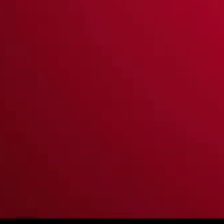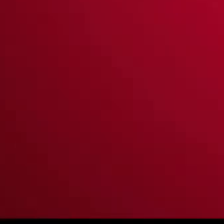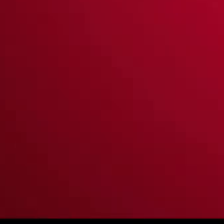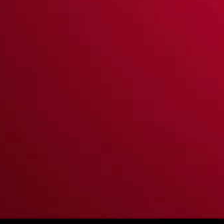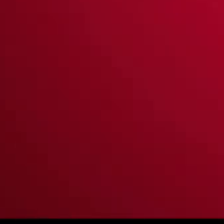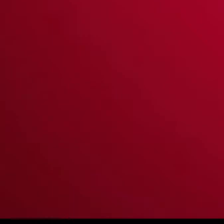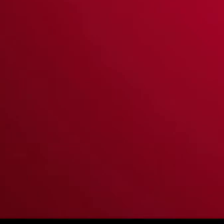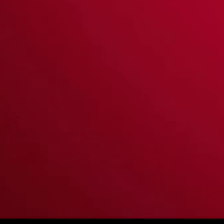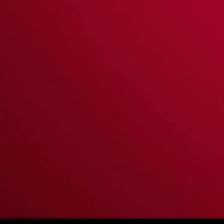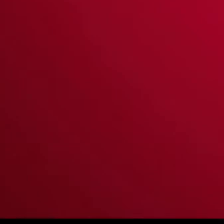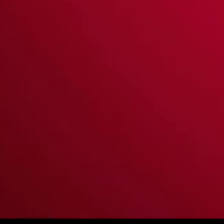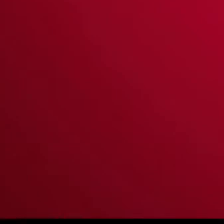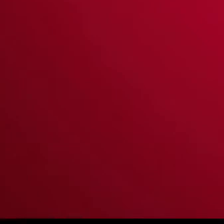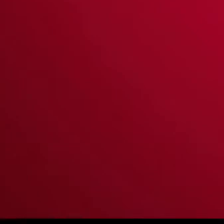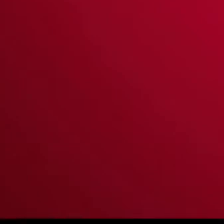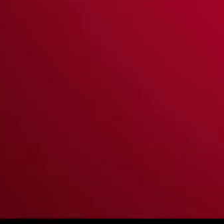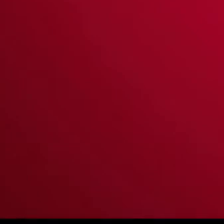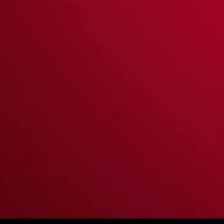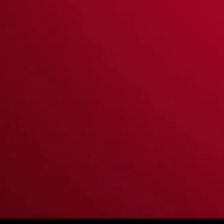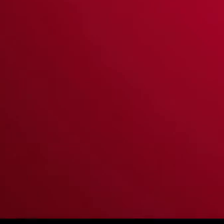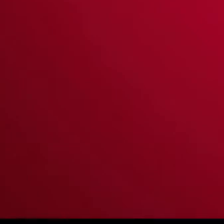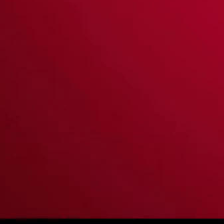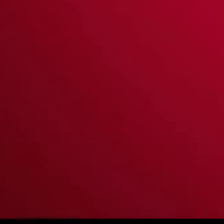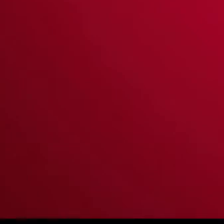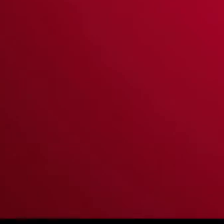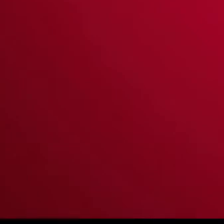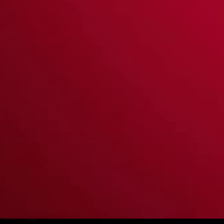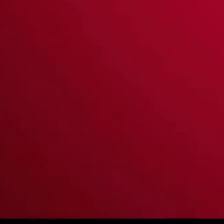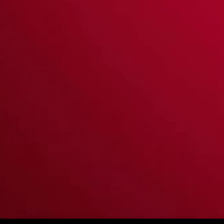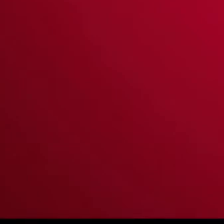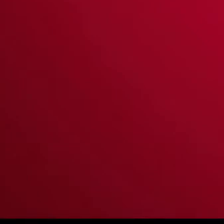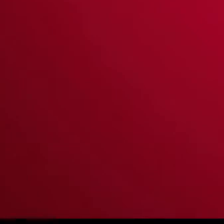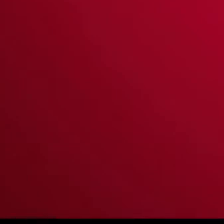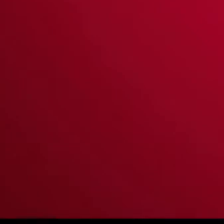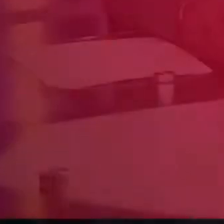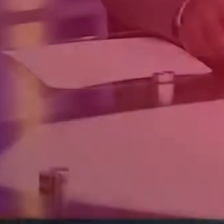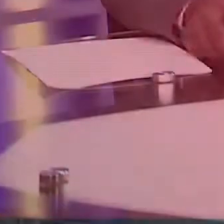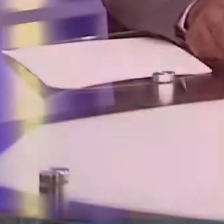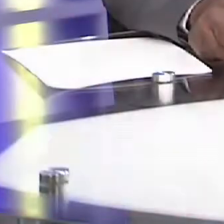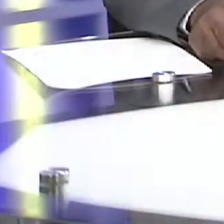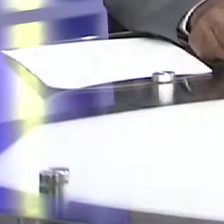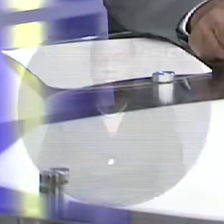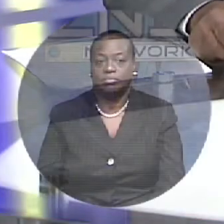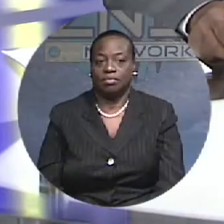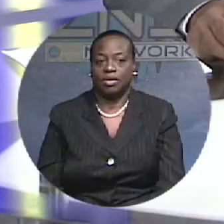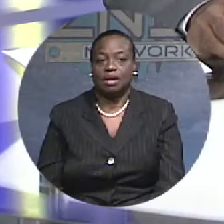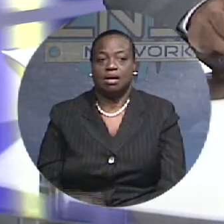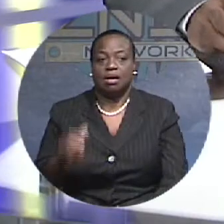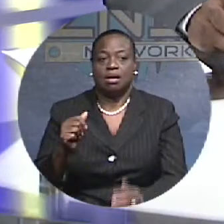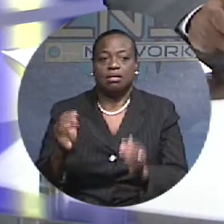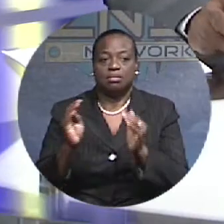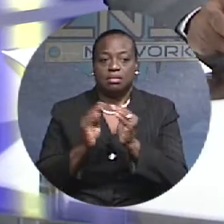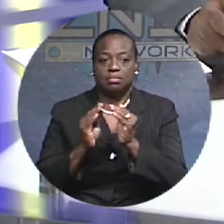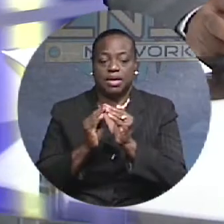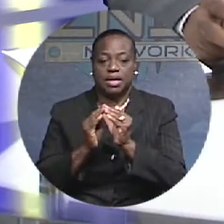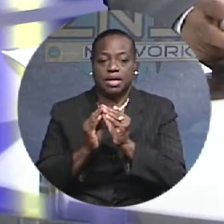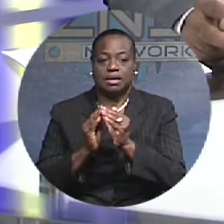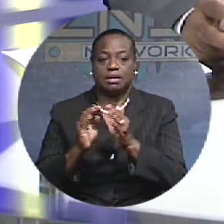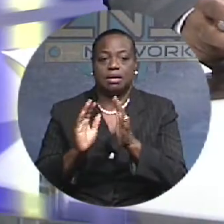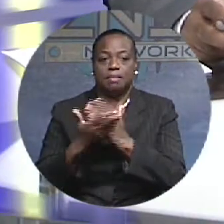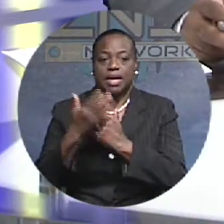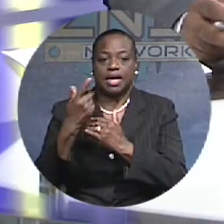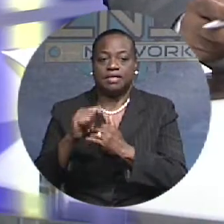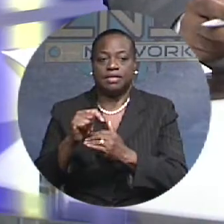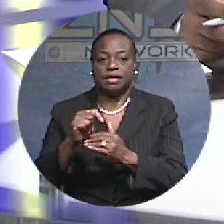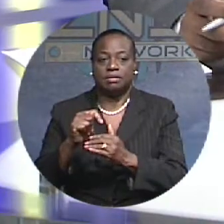portion of the news brought to you by McDonald's. McDonald's, I'm loving it. A press conference scheduled by members